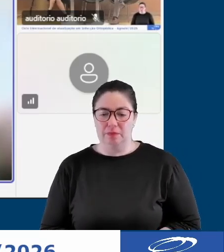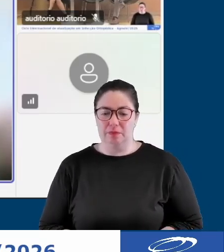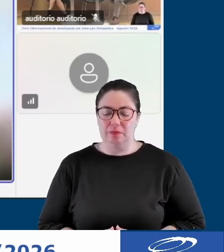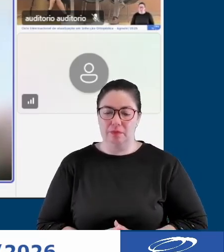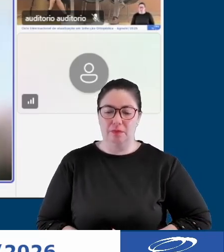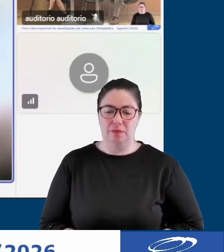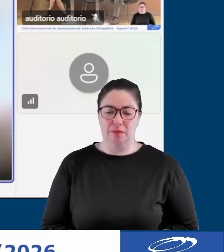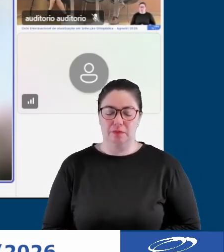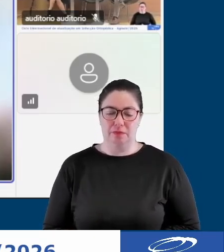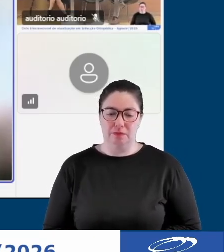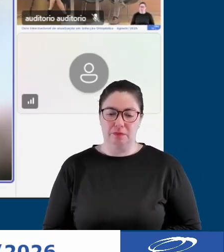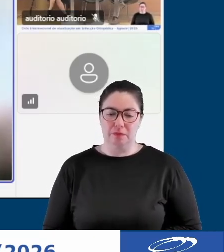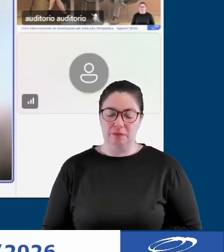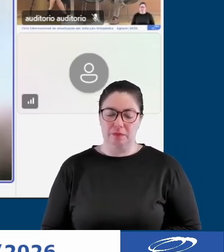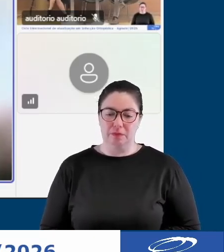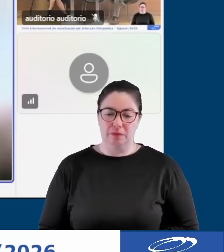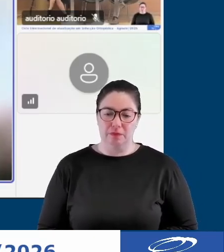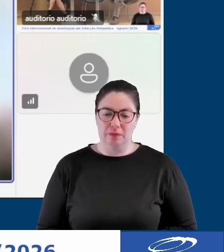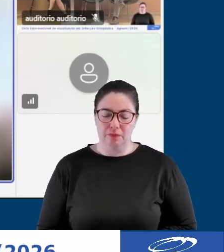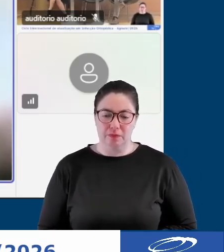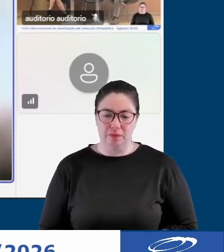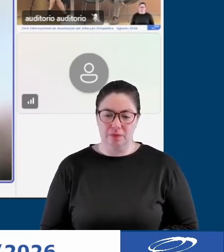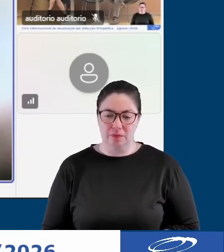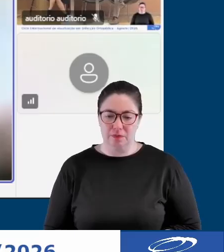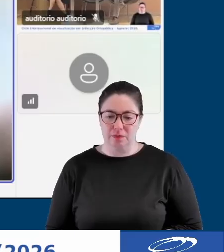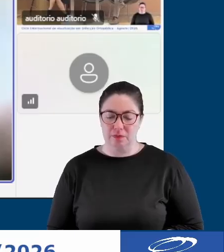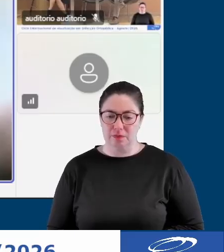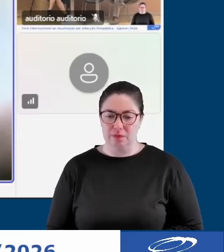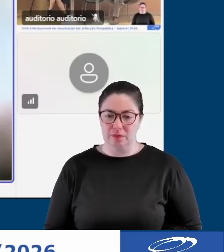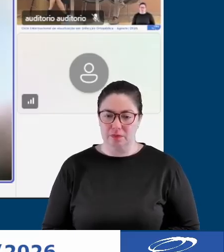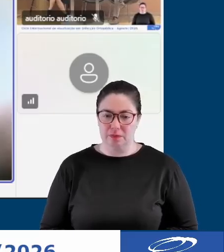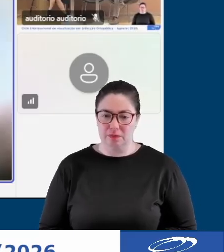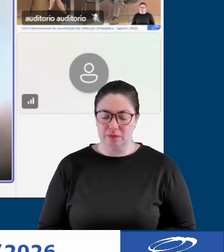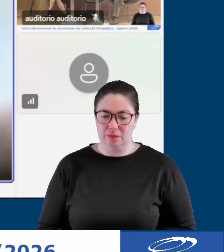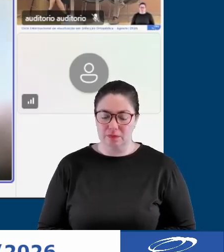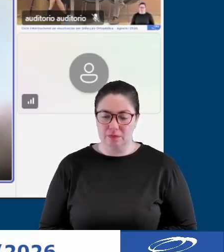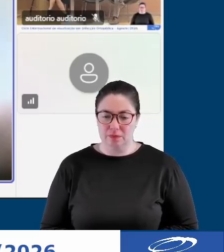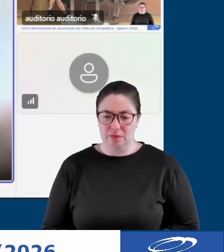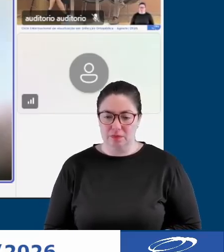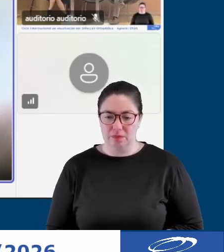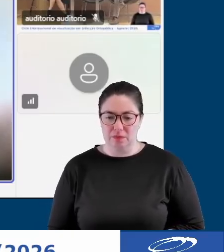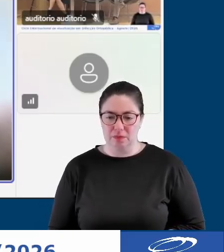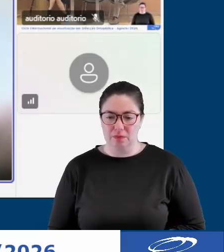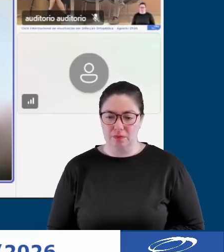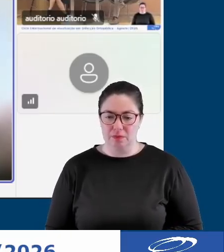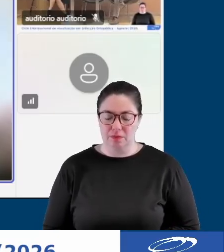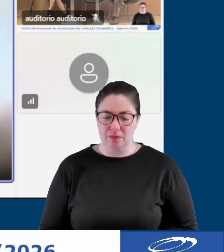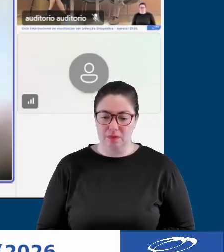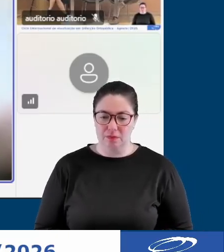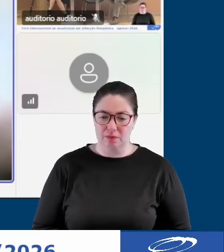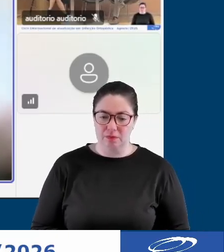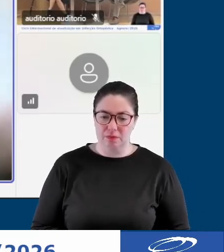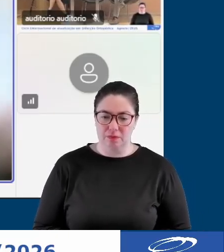soft tissues, and we see very different results depending on how the antibiotic is delivered and in which tissue